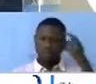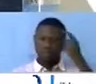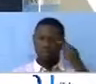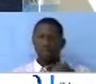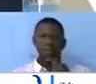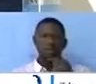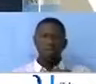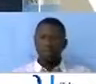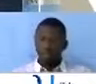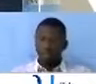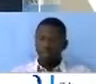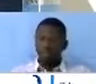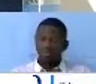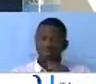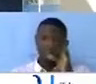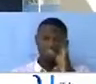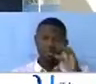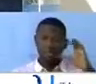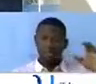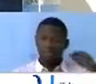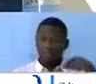TRRC. You